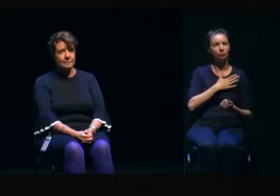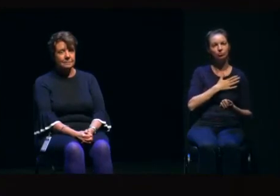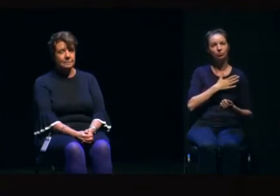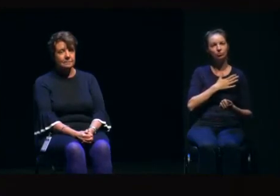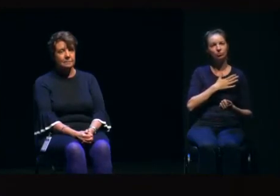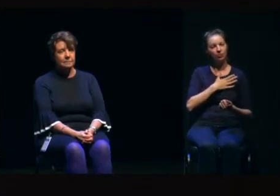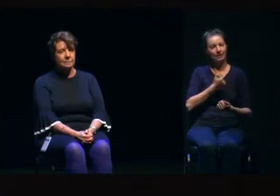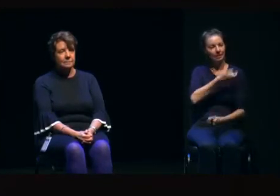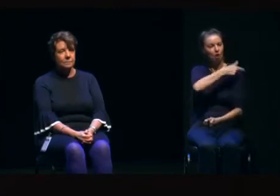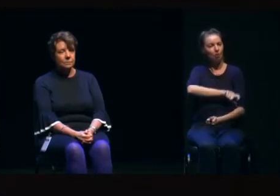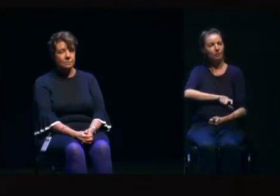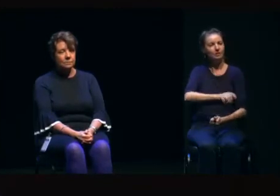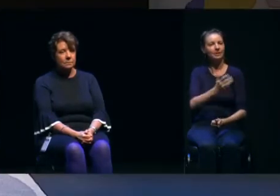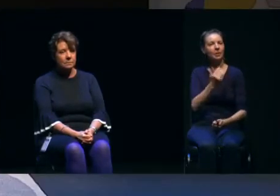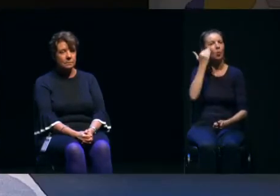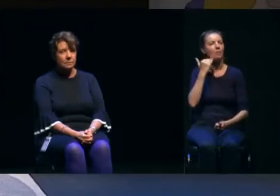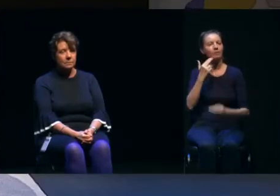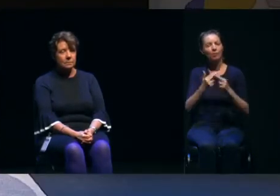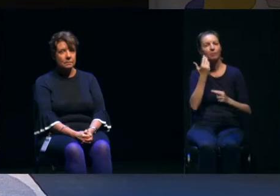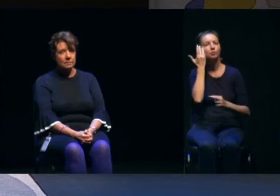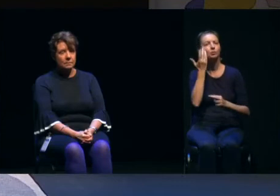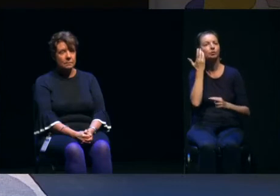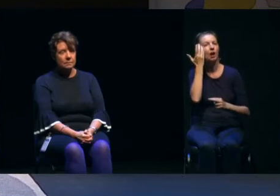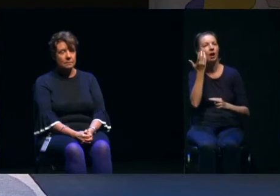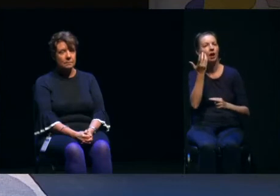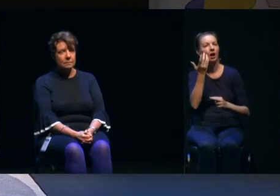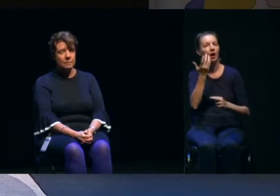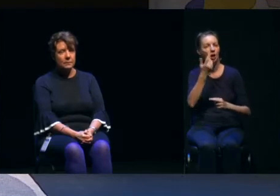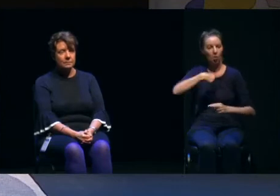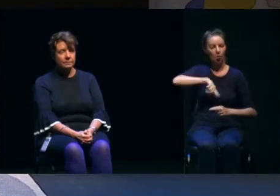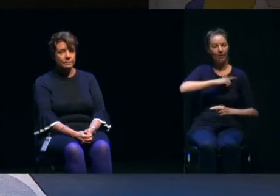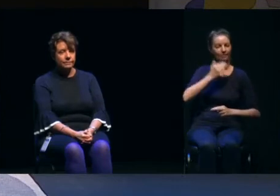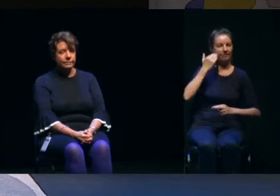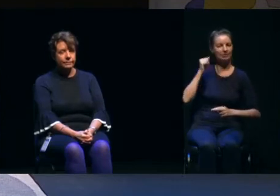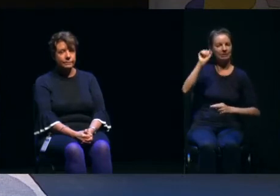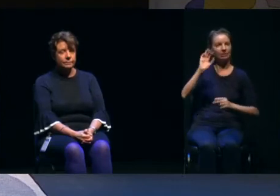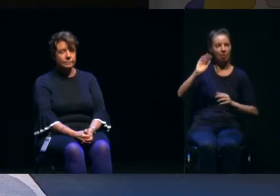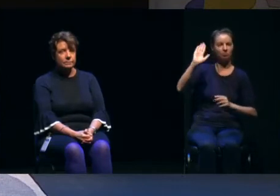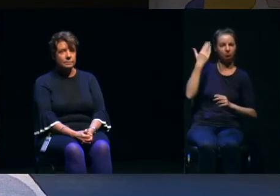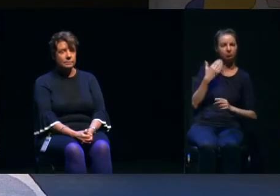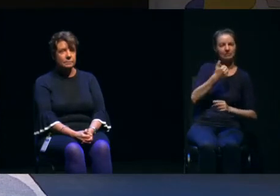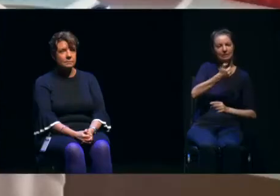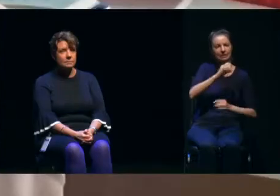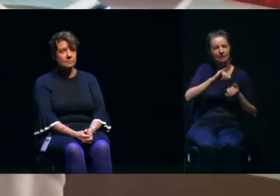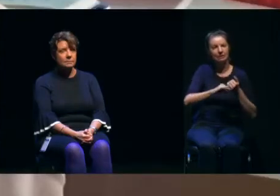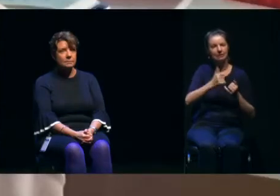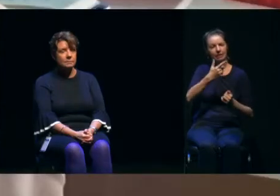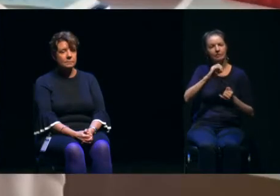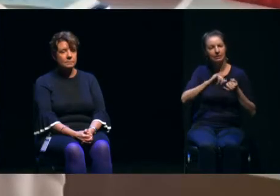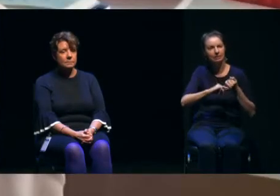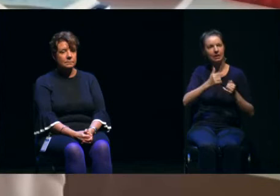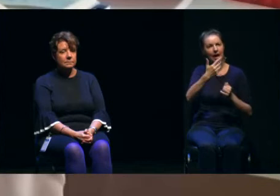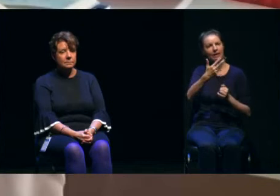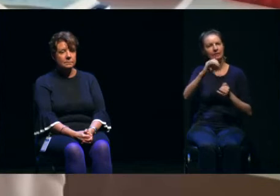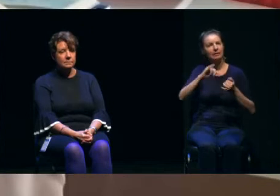future? Because in lots of ways, the battles that we feminists of the 60s, 70s, even the 80s fought, they're